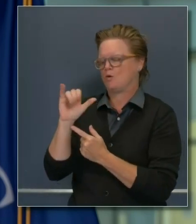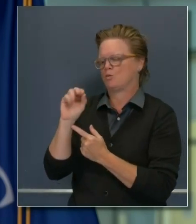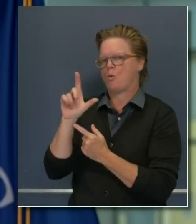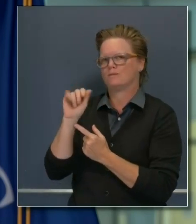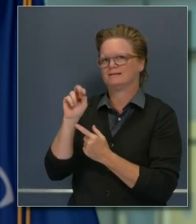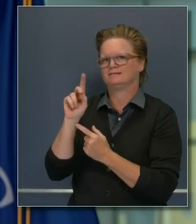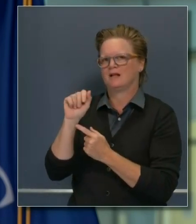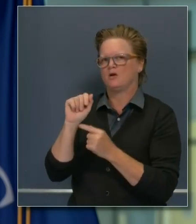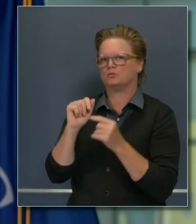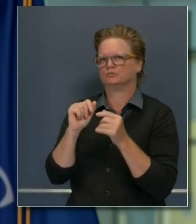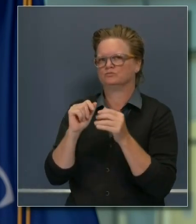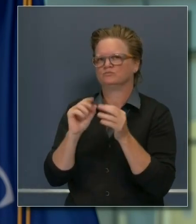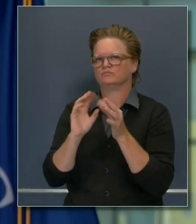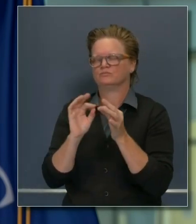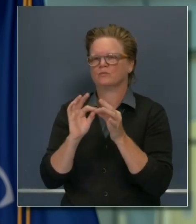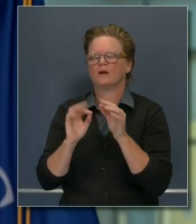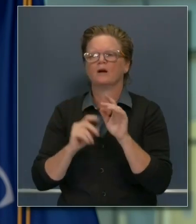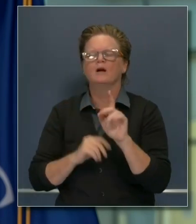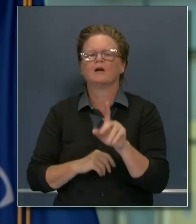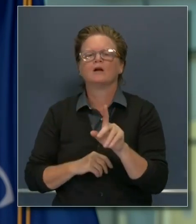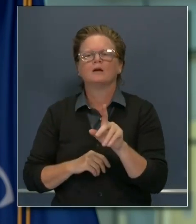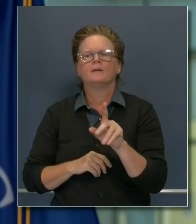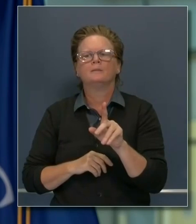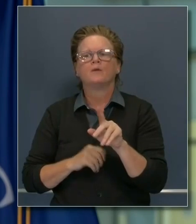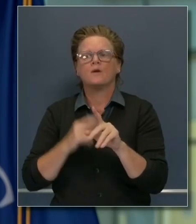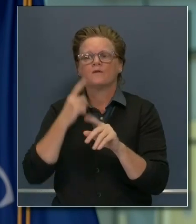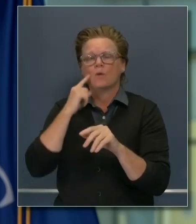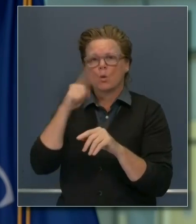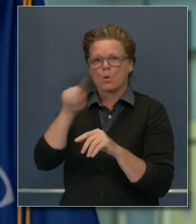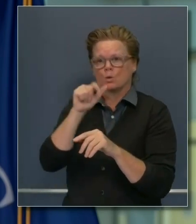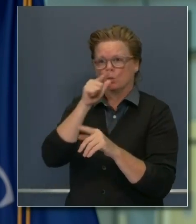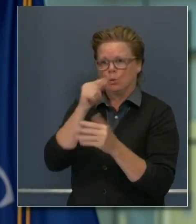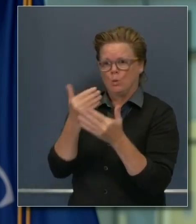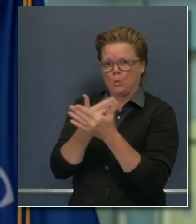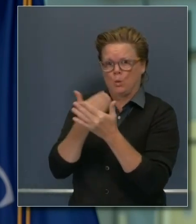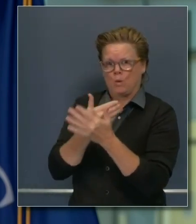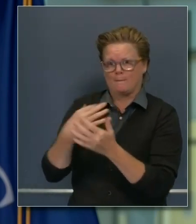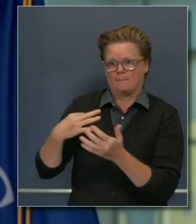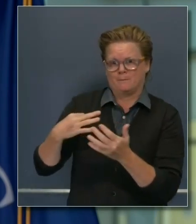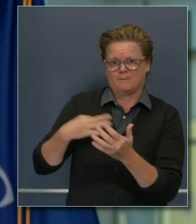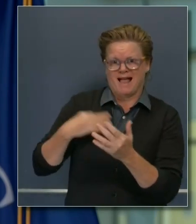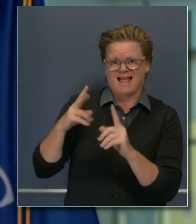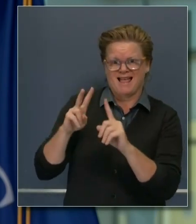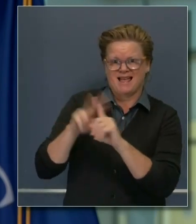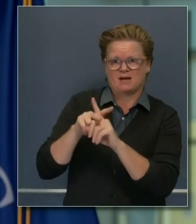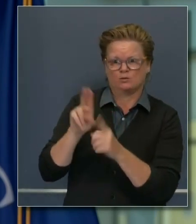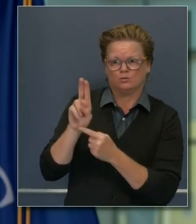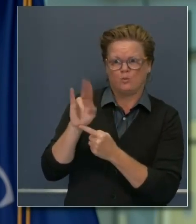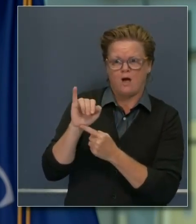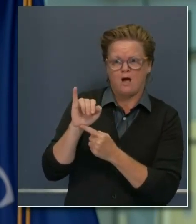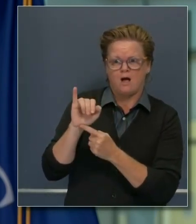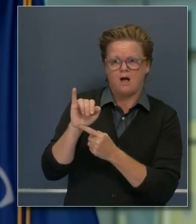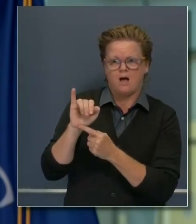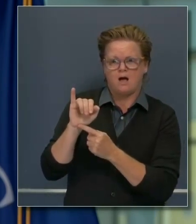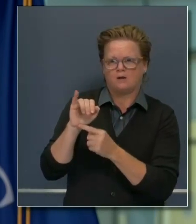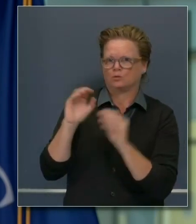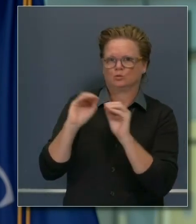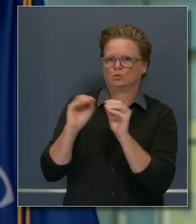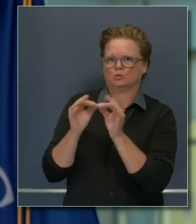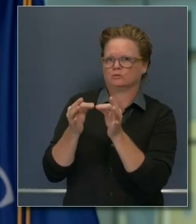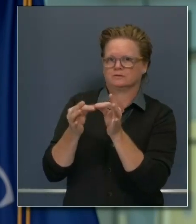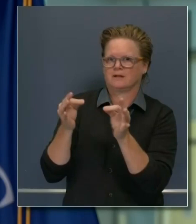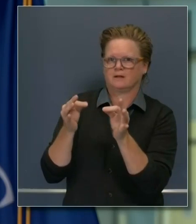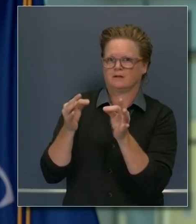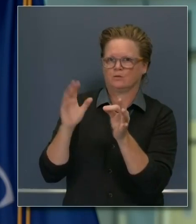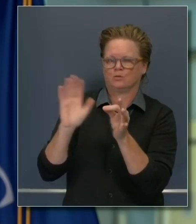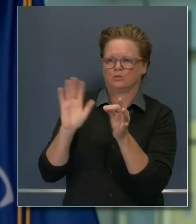new applicants, there should be no time to delay. As it relates to the backlog, which is substantial, we have our work cut out, and that's exactly